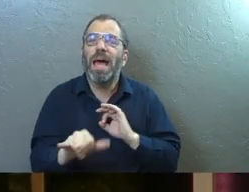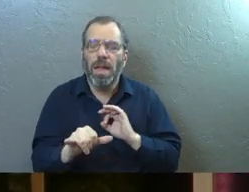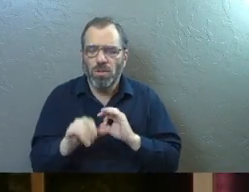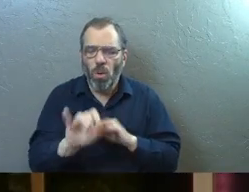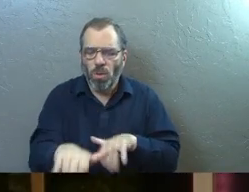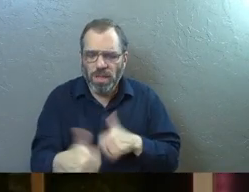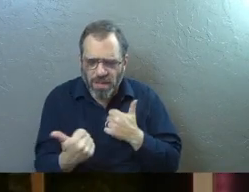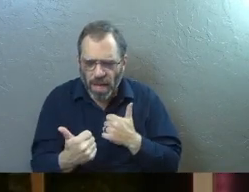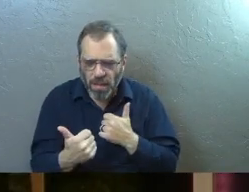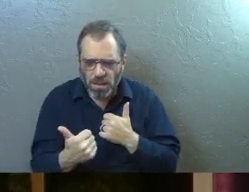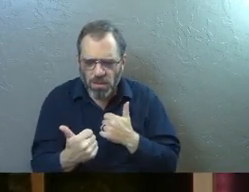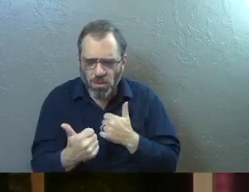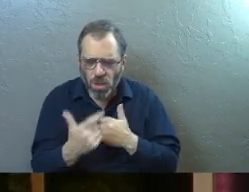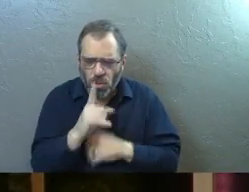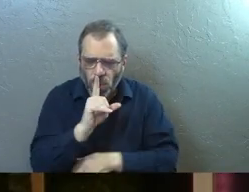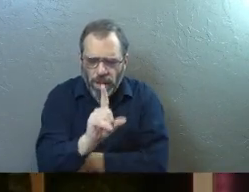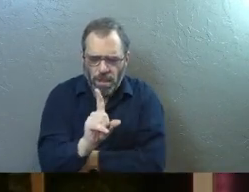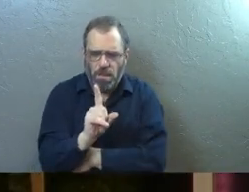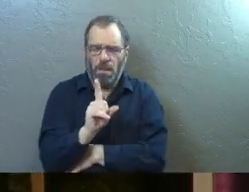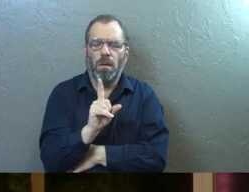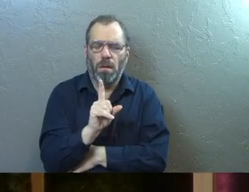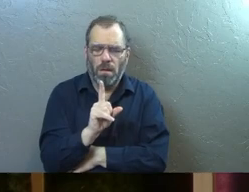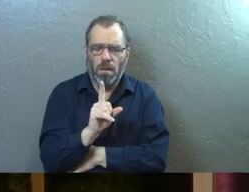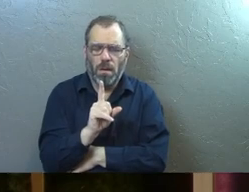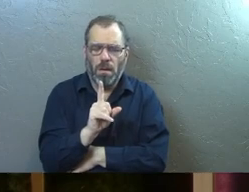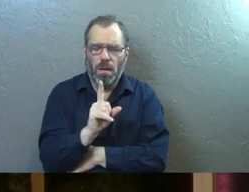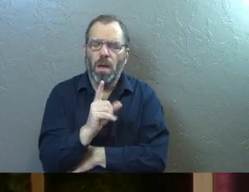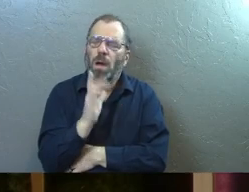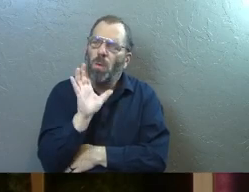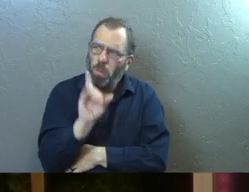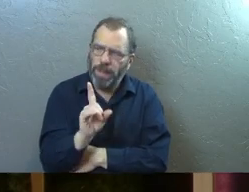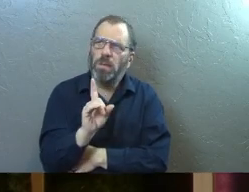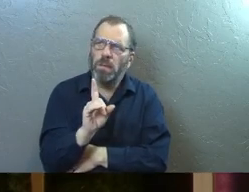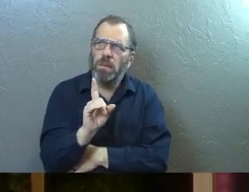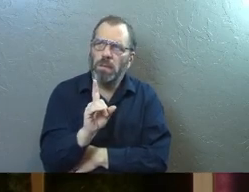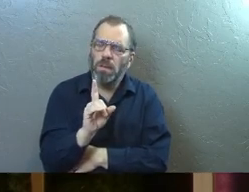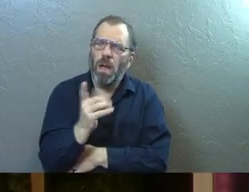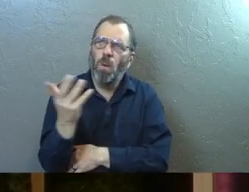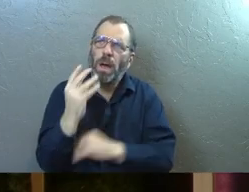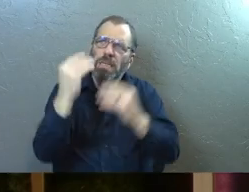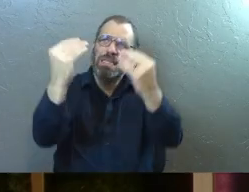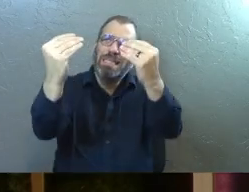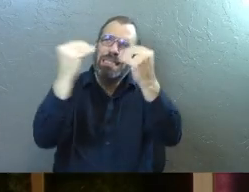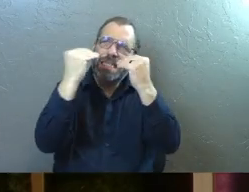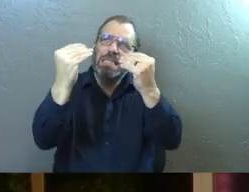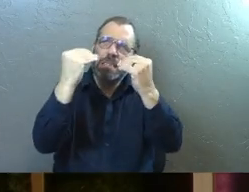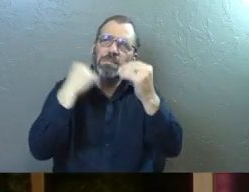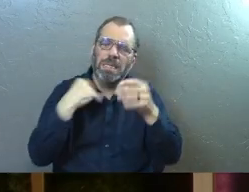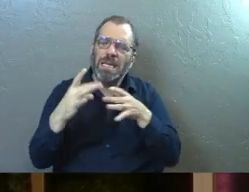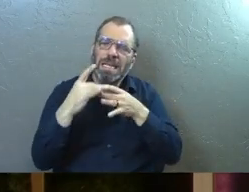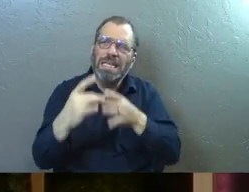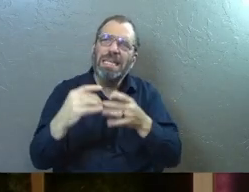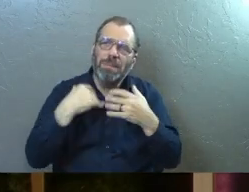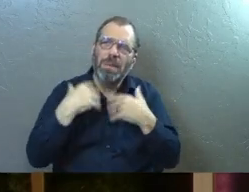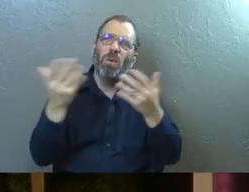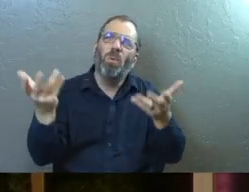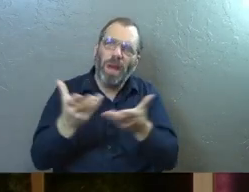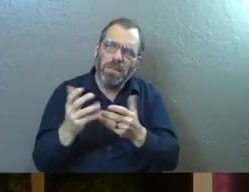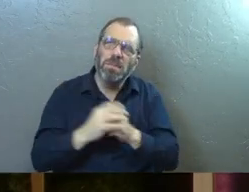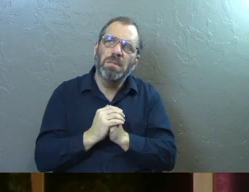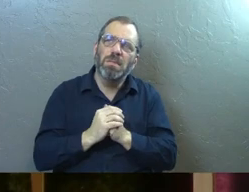from this story to pause and to reflect and think and pray, what is God teaching me in this? Where is he leading me on this